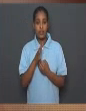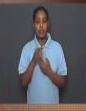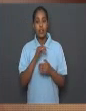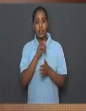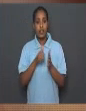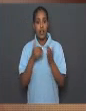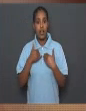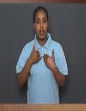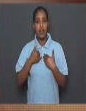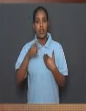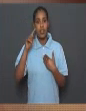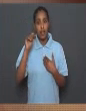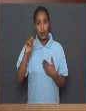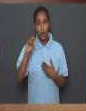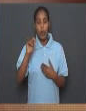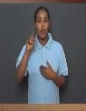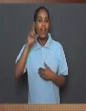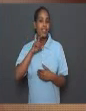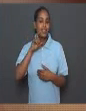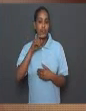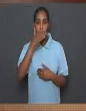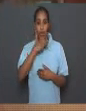has thermoplastic properties.